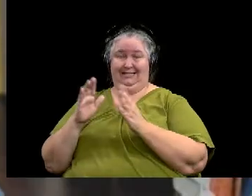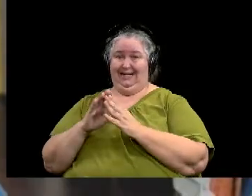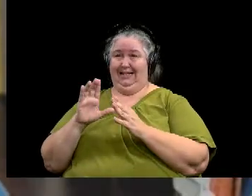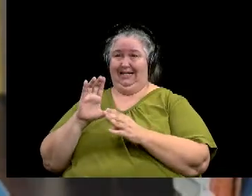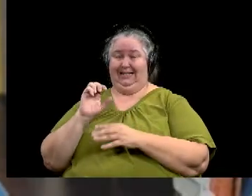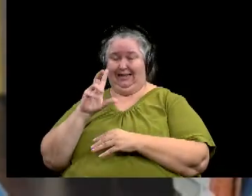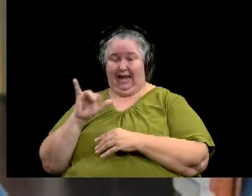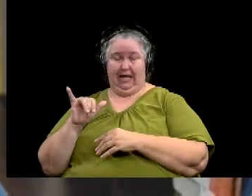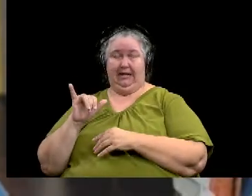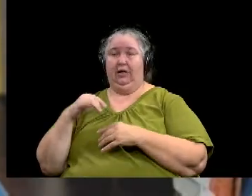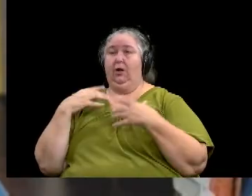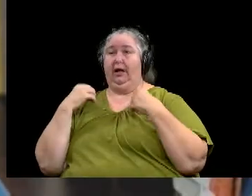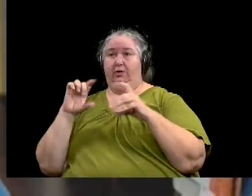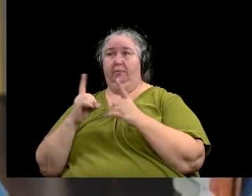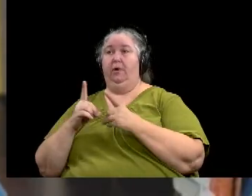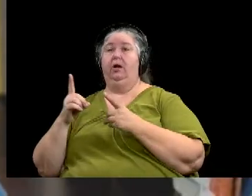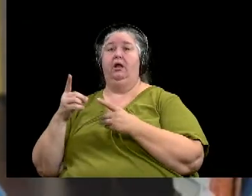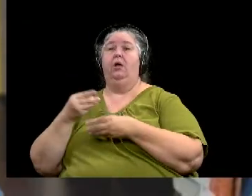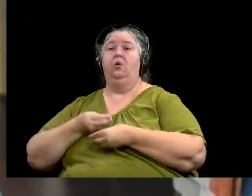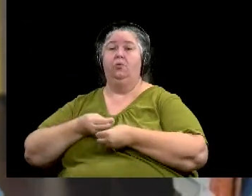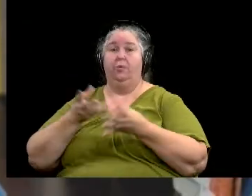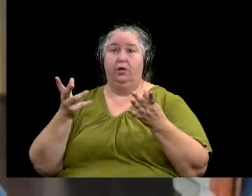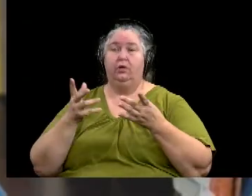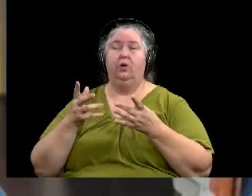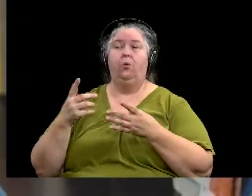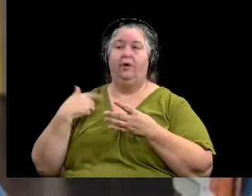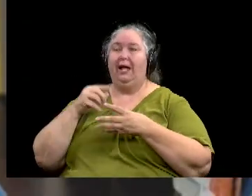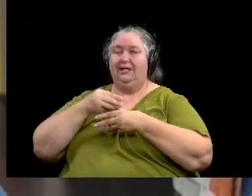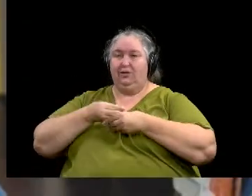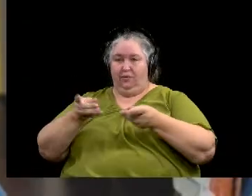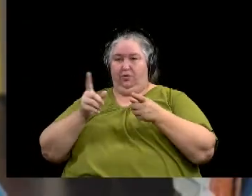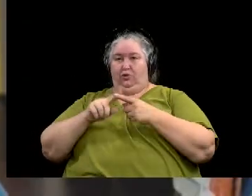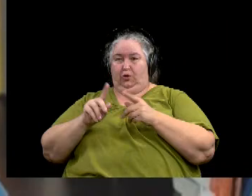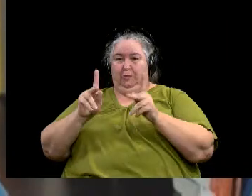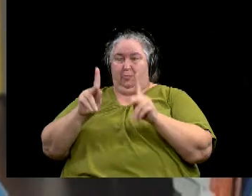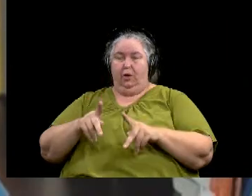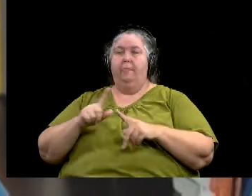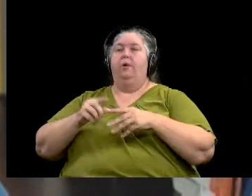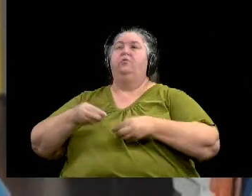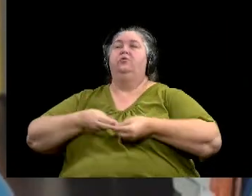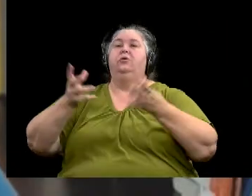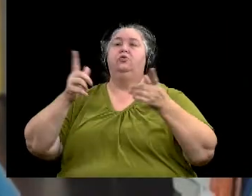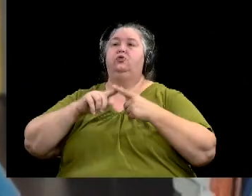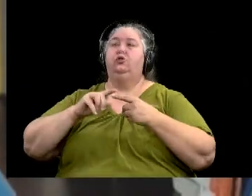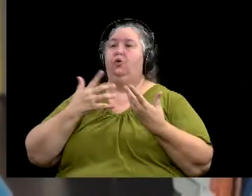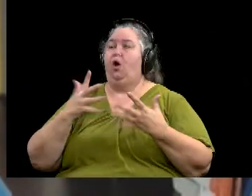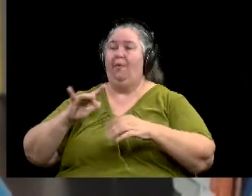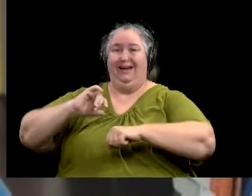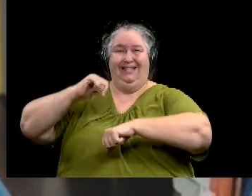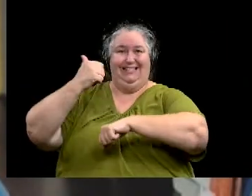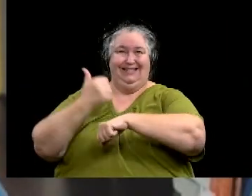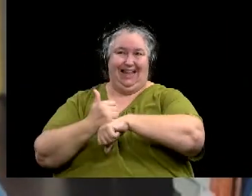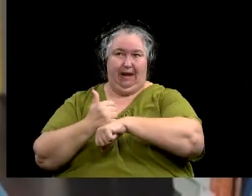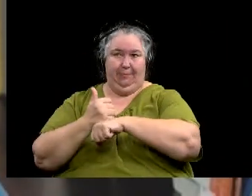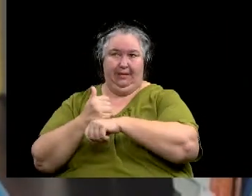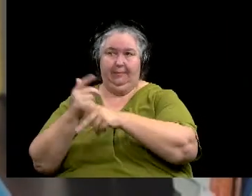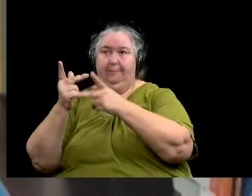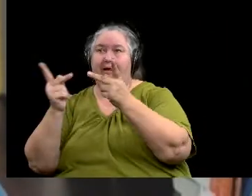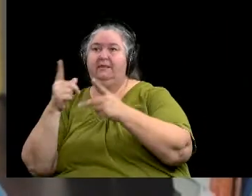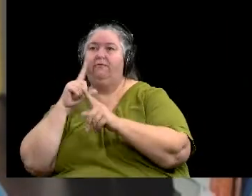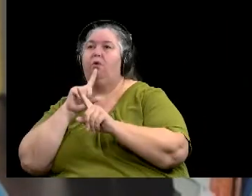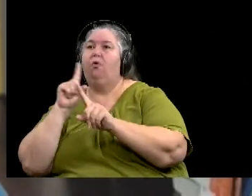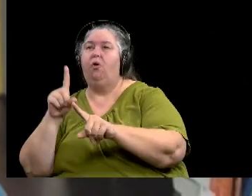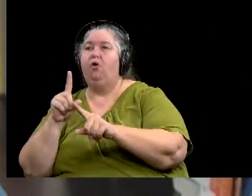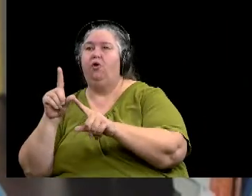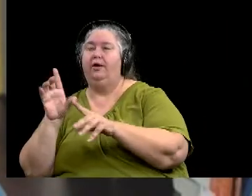providers. This is happening through pre-established channels for ordering and allocation at the state level, and will be shipped using their